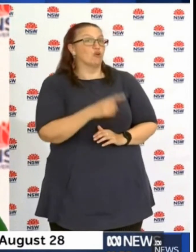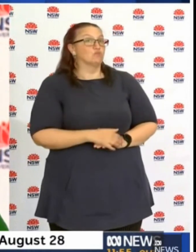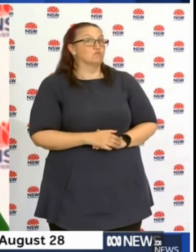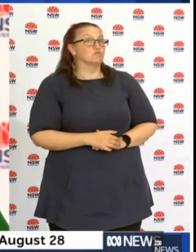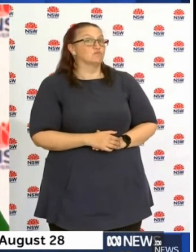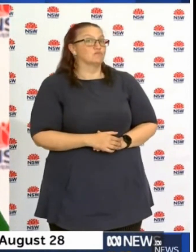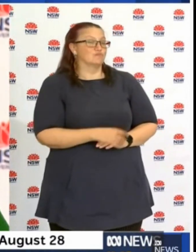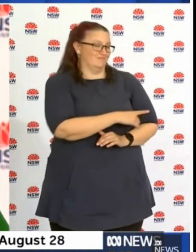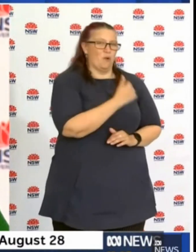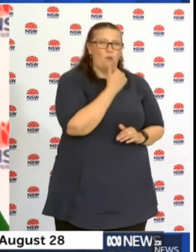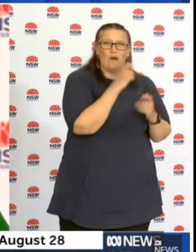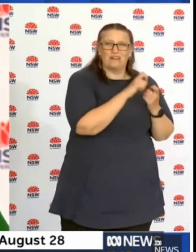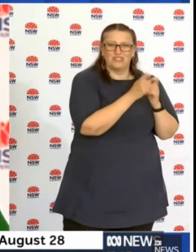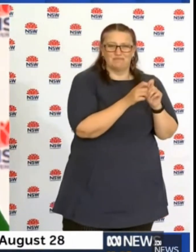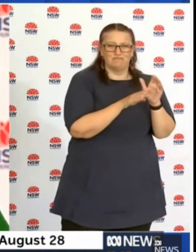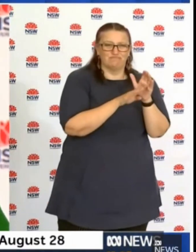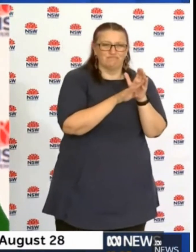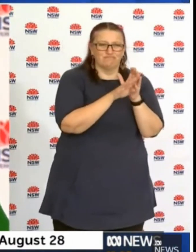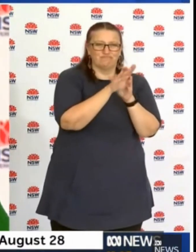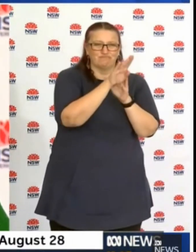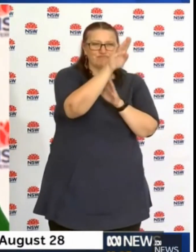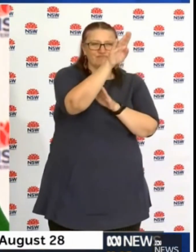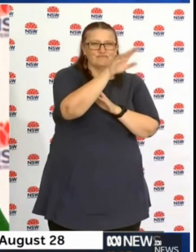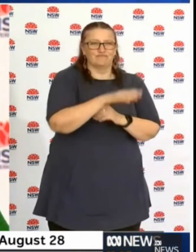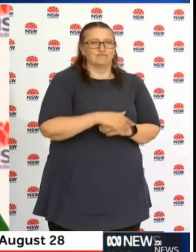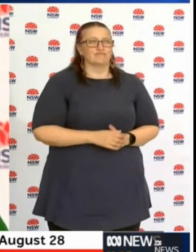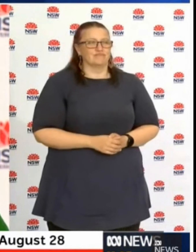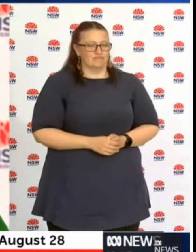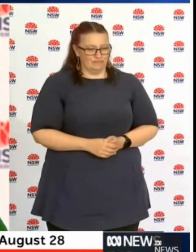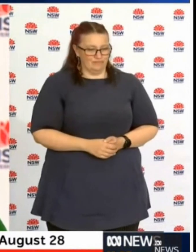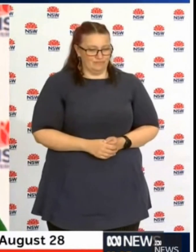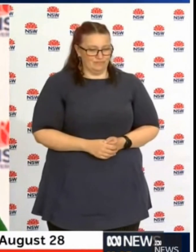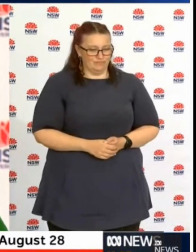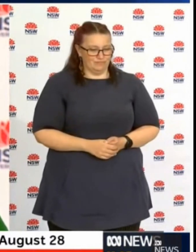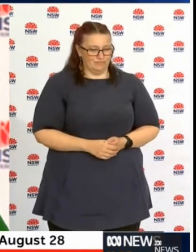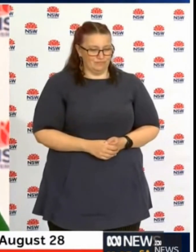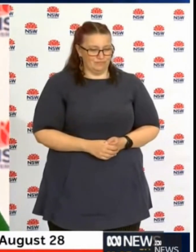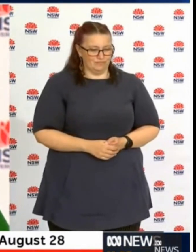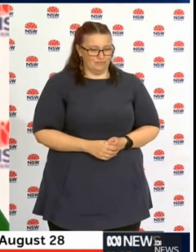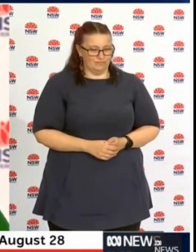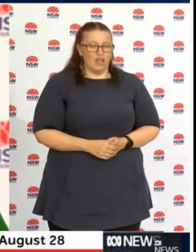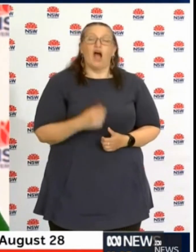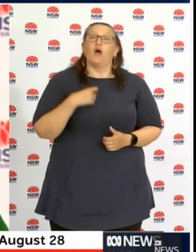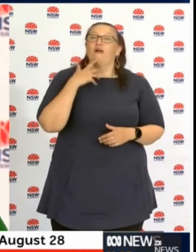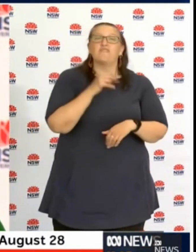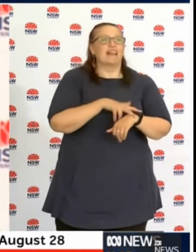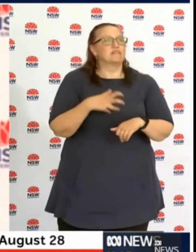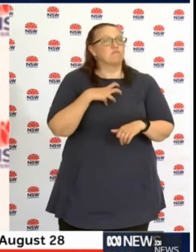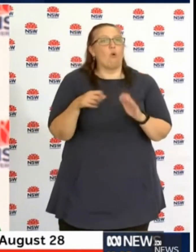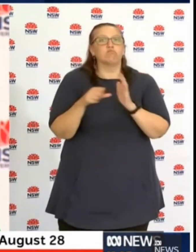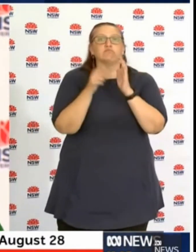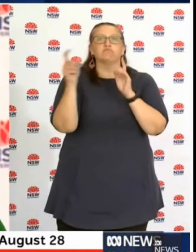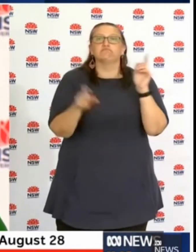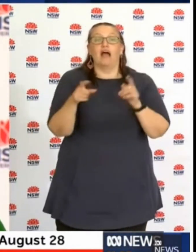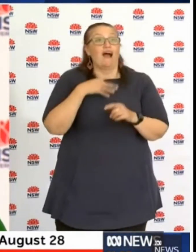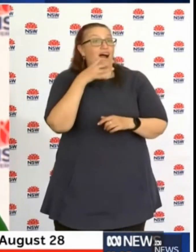but obviously we will continue. We will continue to ramp up the compliance, and I have already